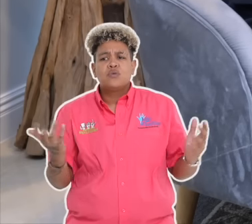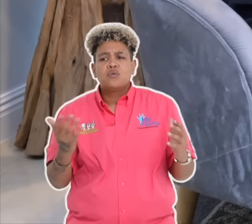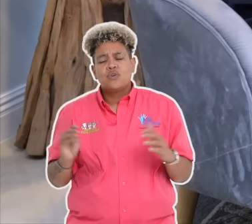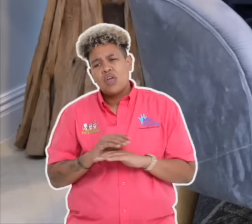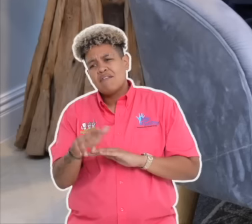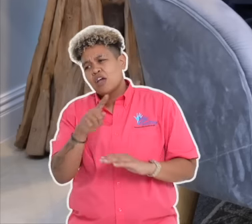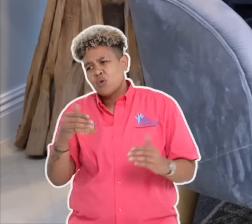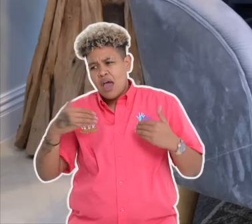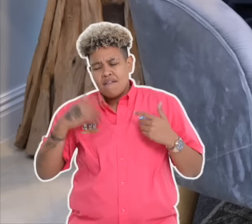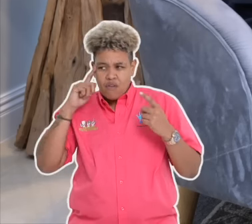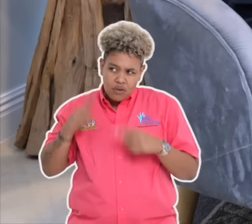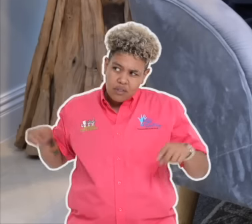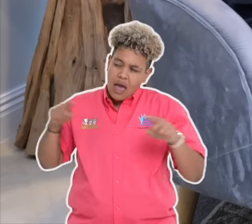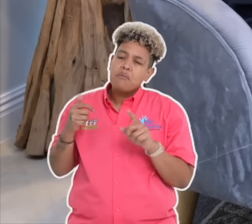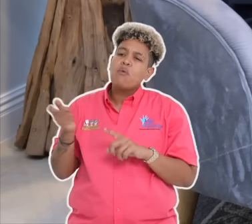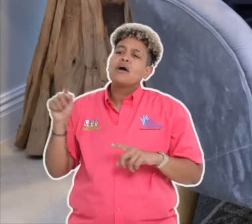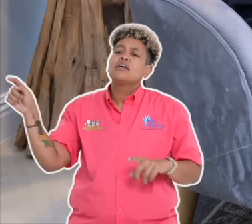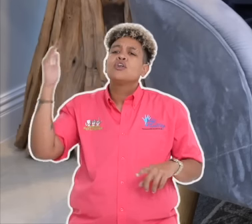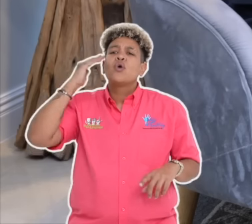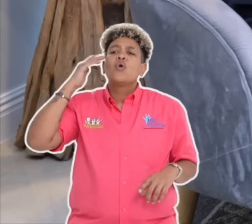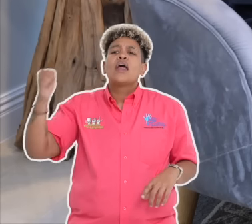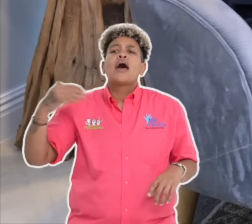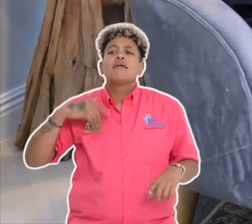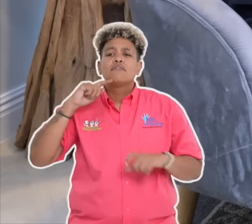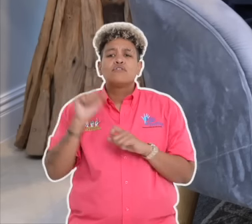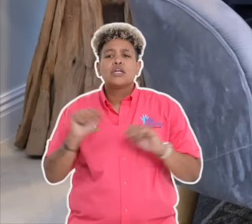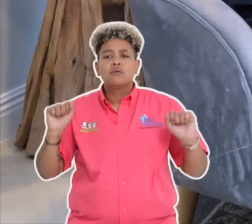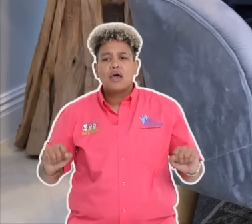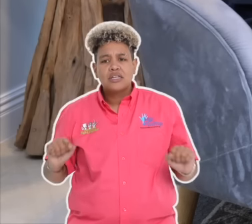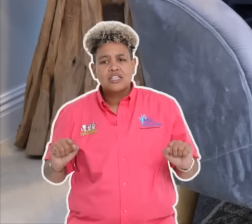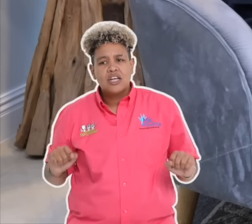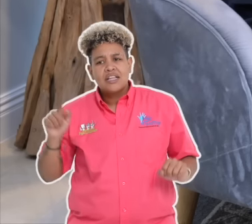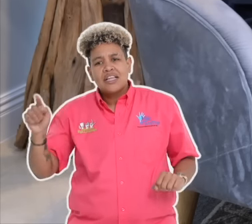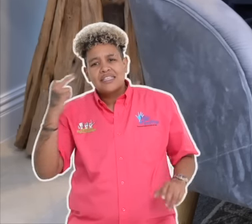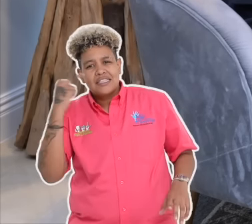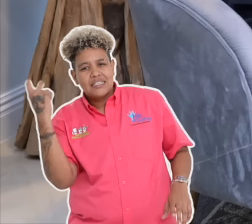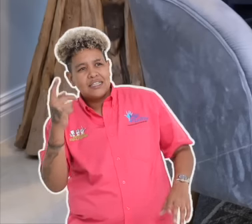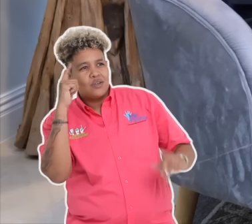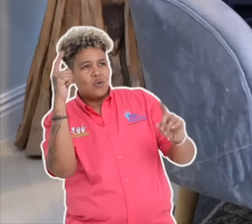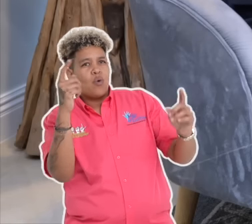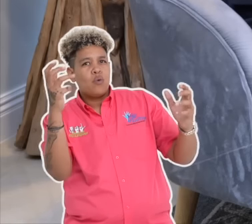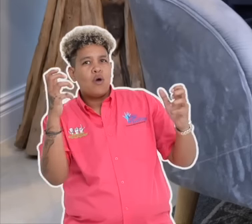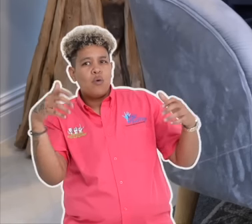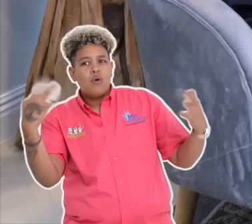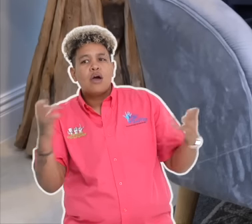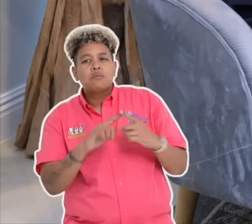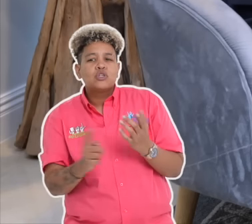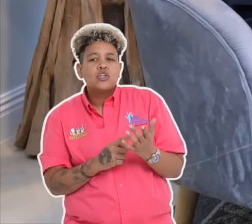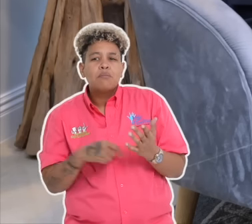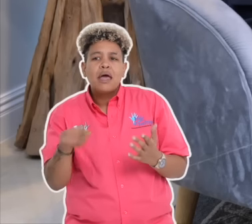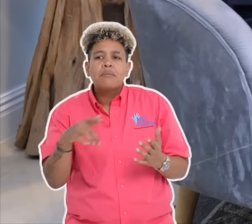What advice do you have for them where they know that they have the potential? They see where they want to be,